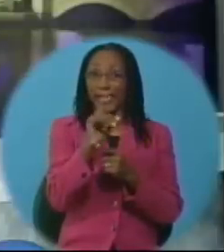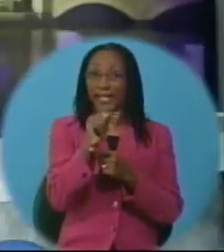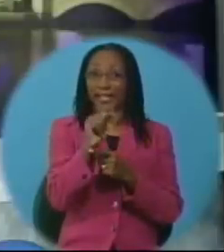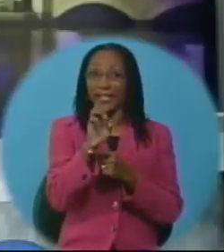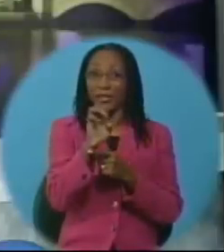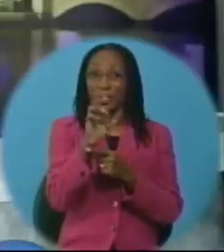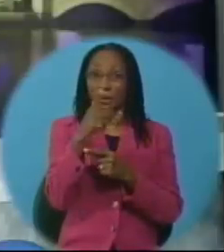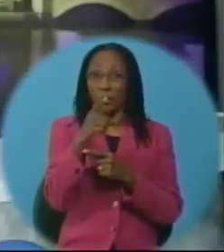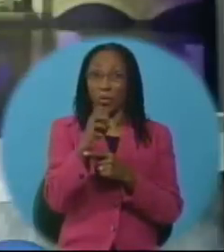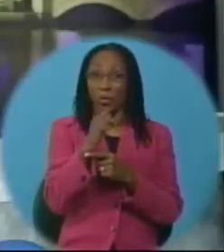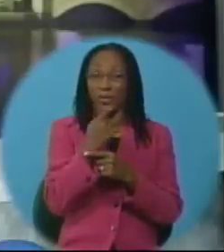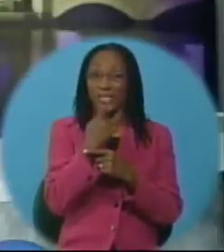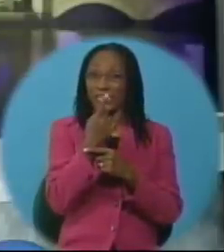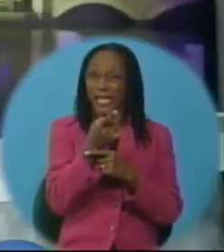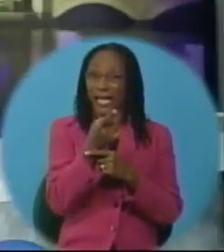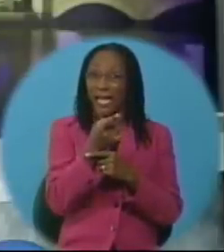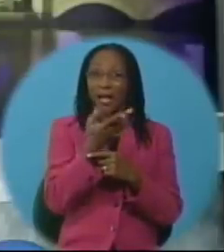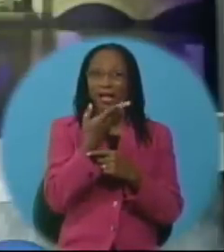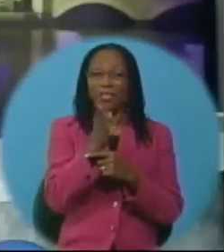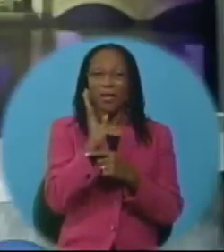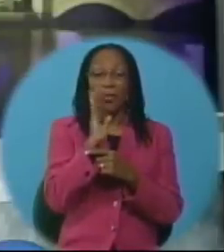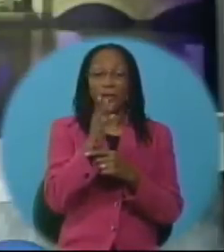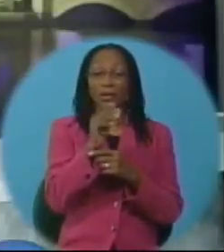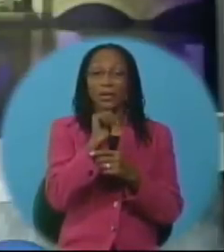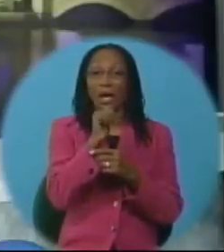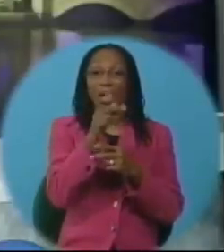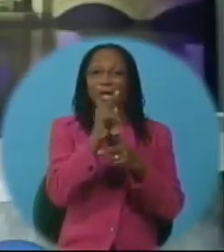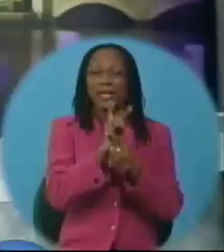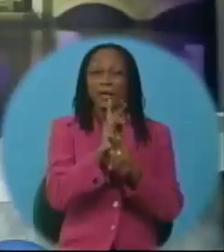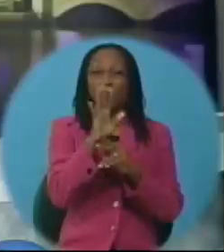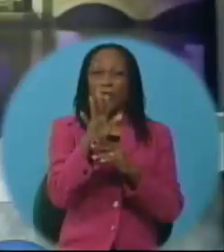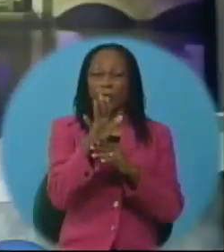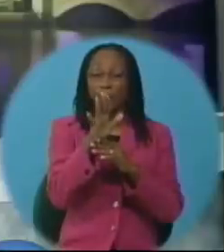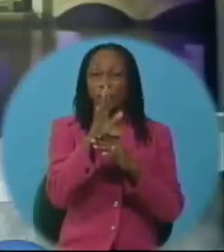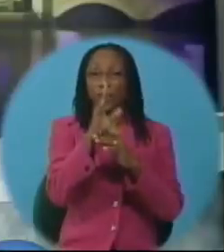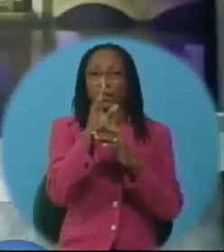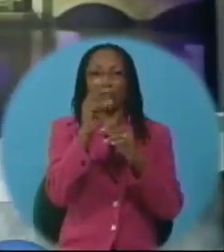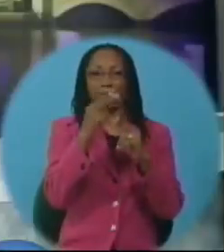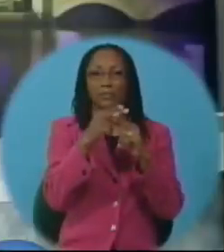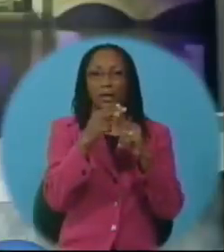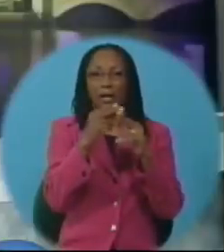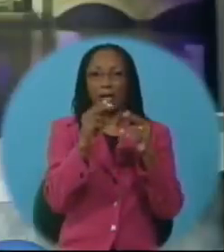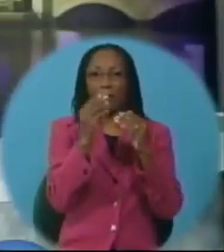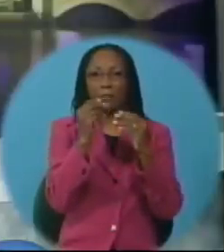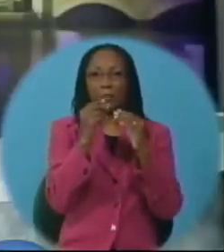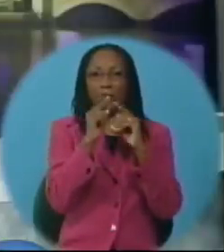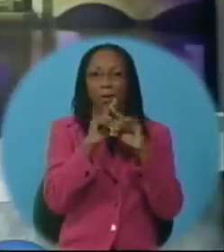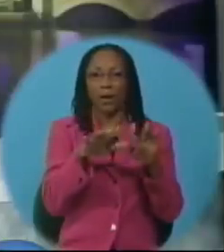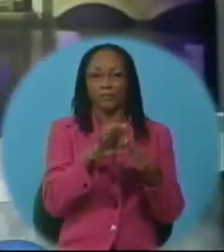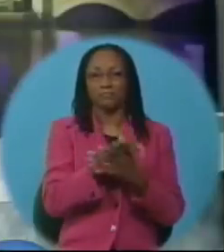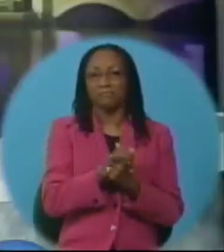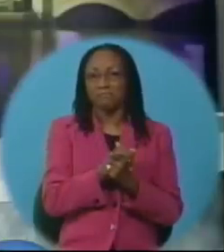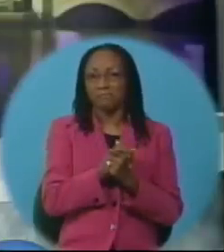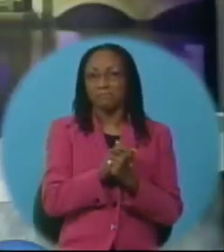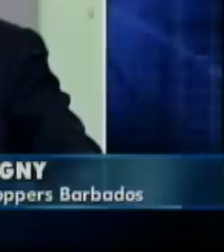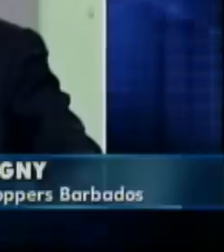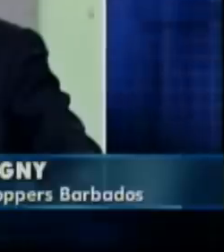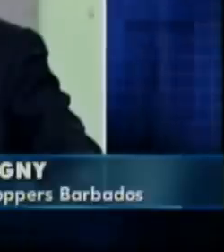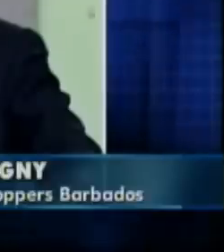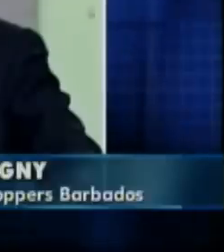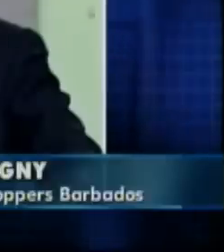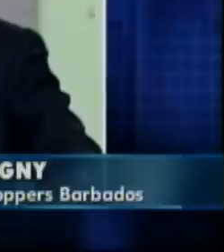Interpol are being urged to note that they will not be guaranteed anonymity. they can visit the Interpol